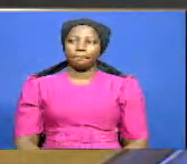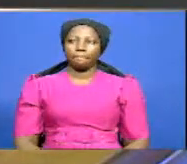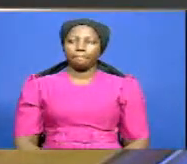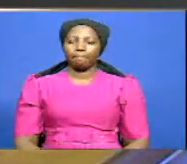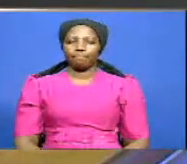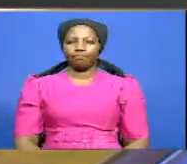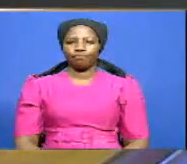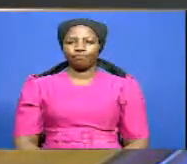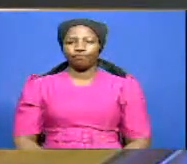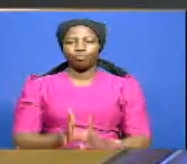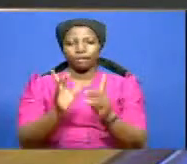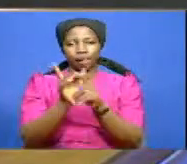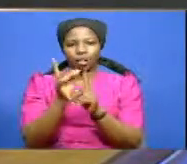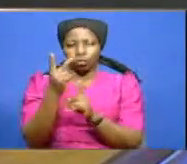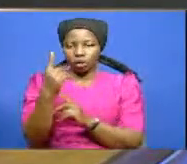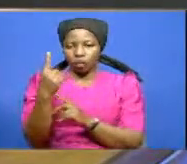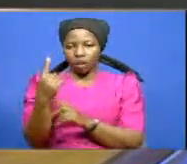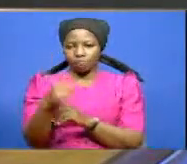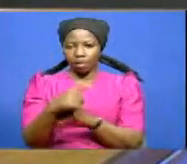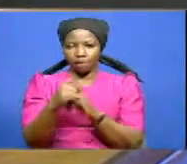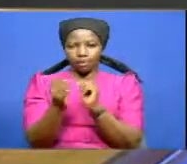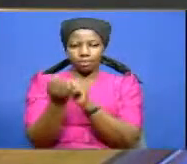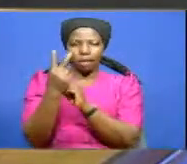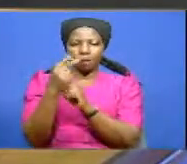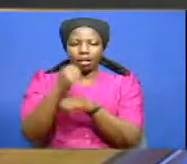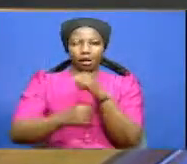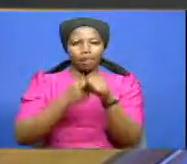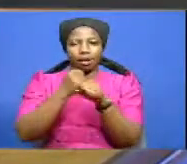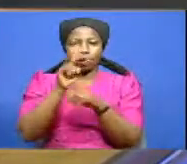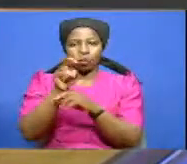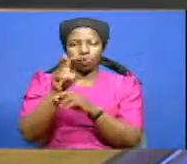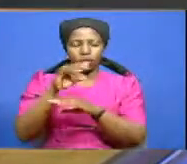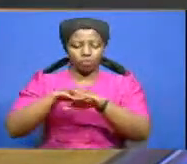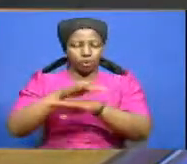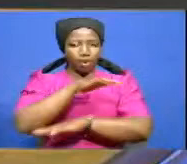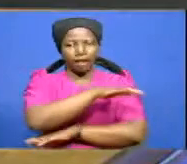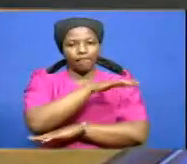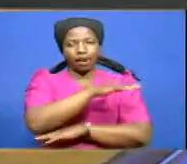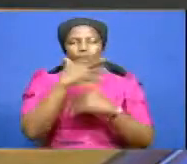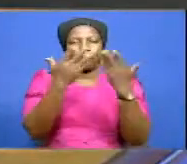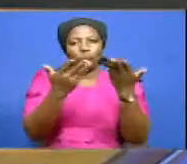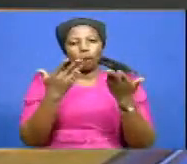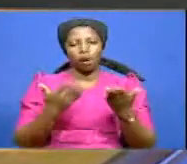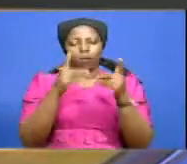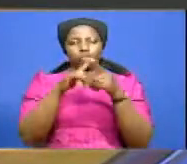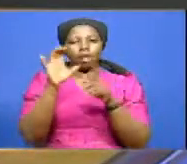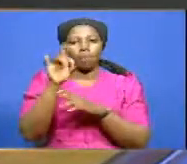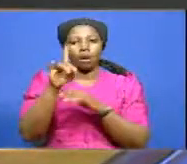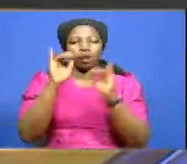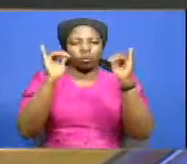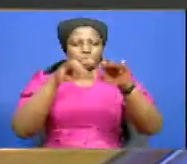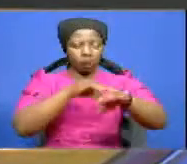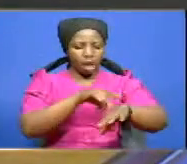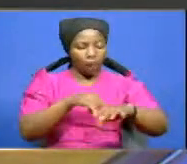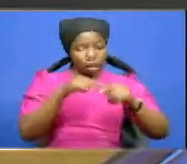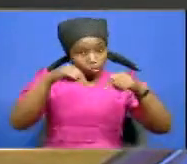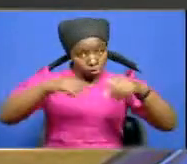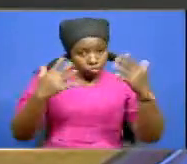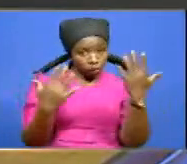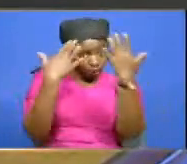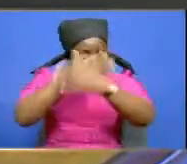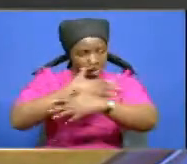The 21st day of December 2020, it is. Good evening and welcome to Channel 1 News Hour. Tonight, we have some